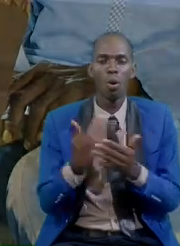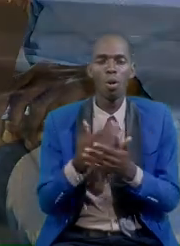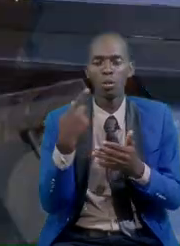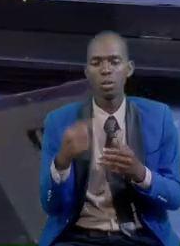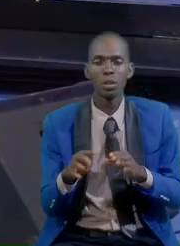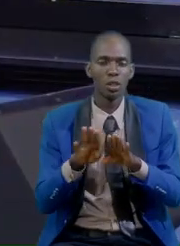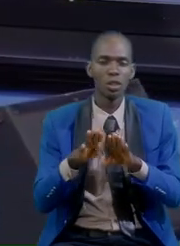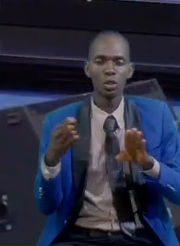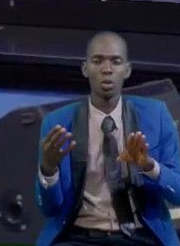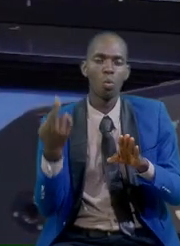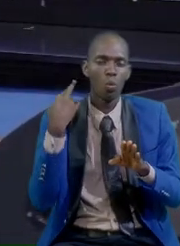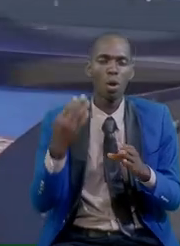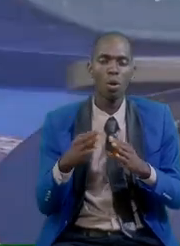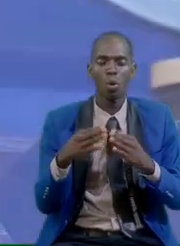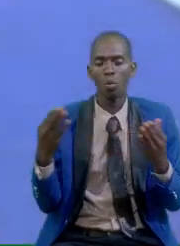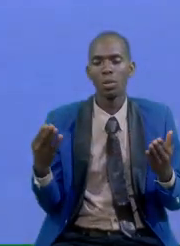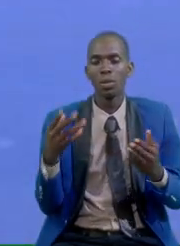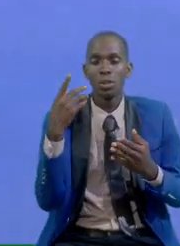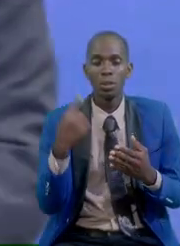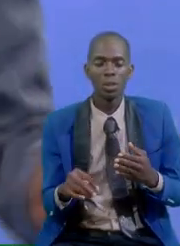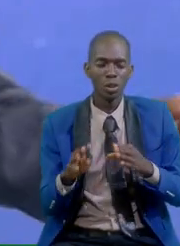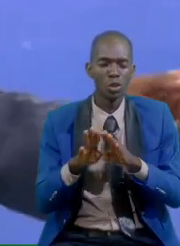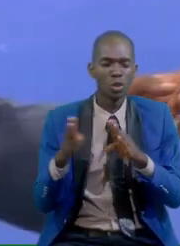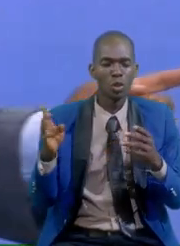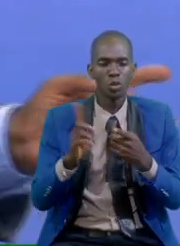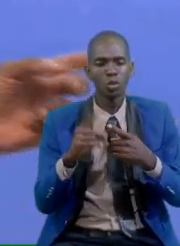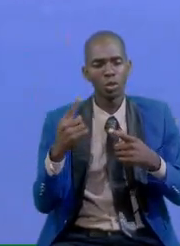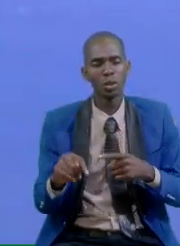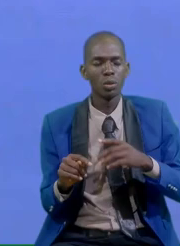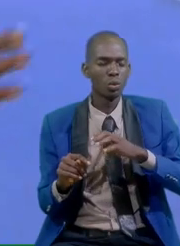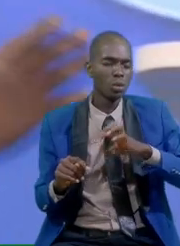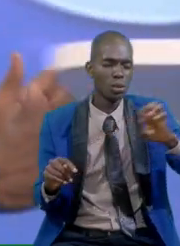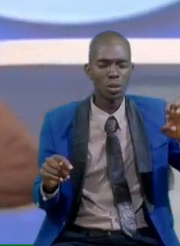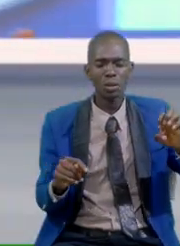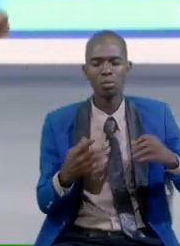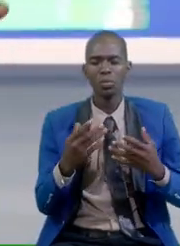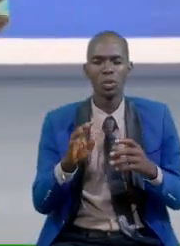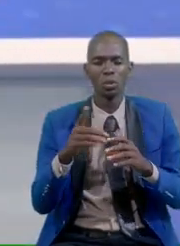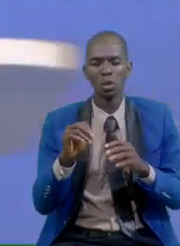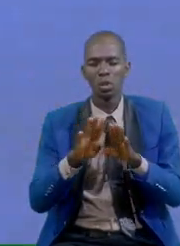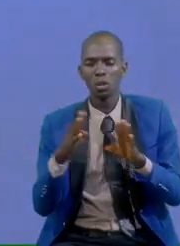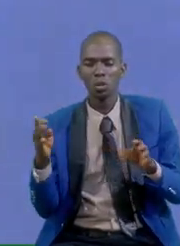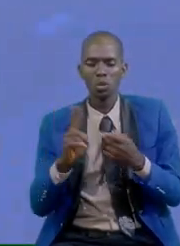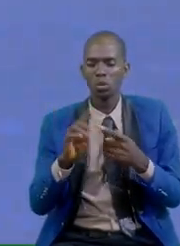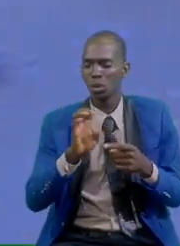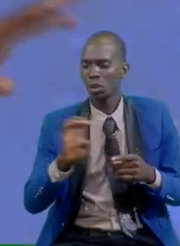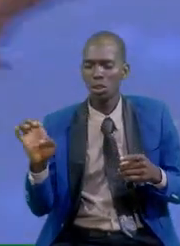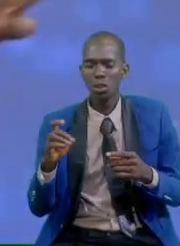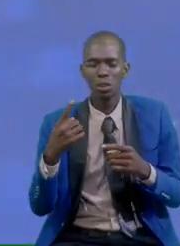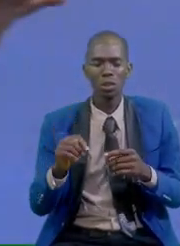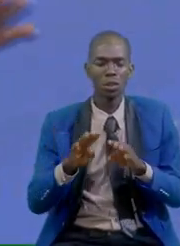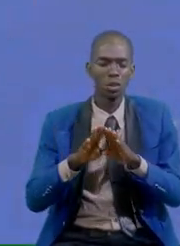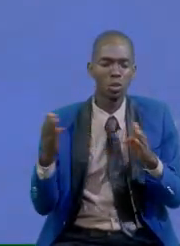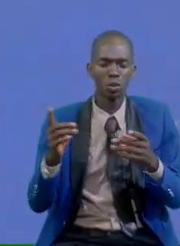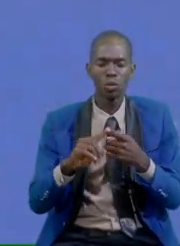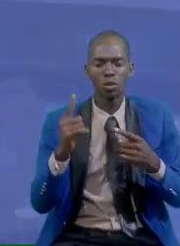All the doors. The door to the west, to the east, to the south, to the north. The door in every direction. All